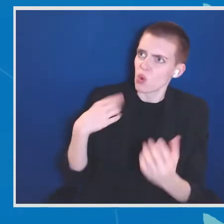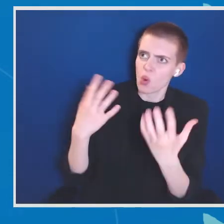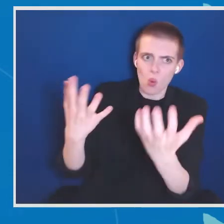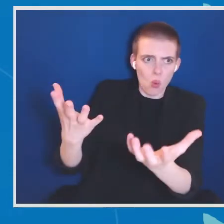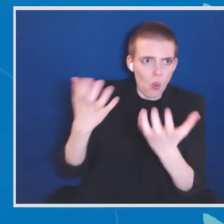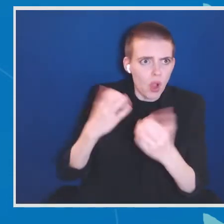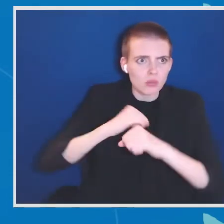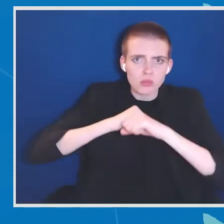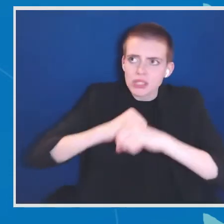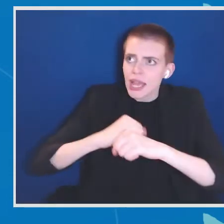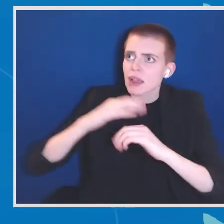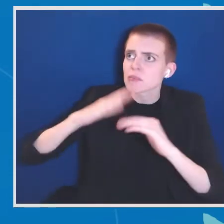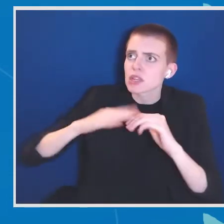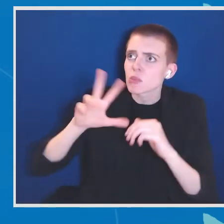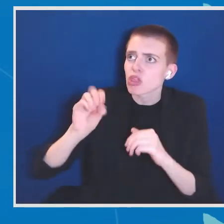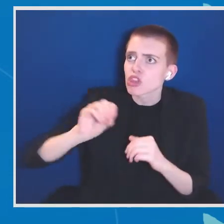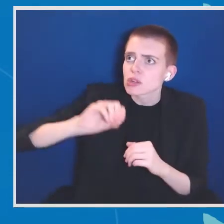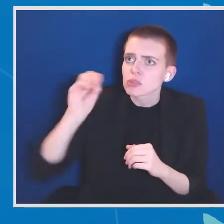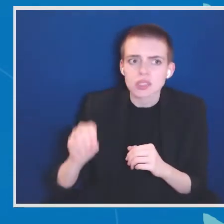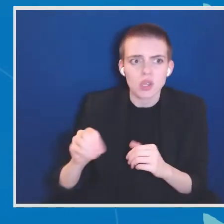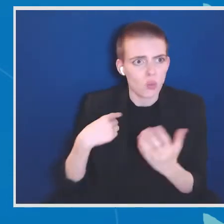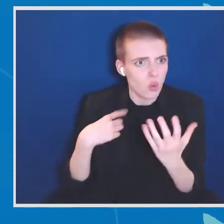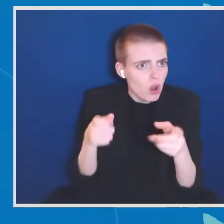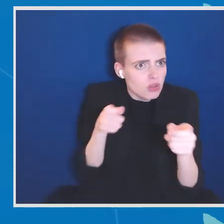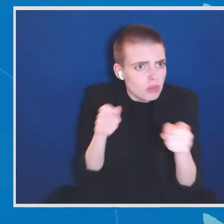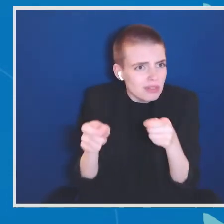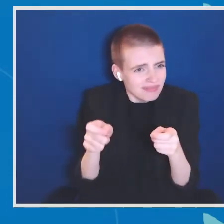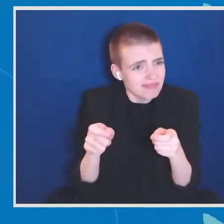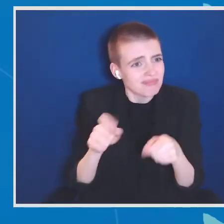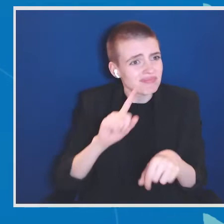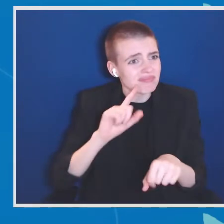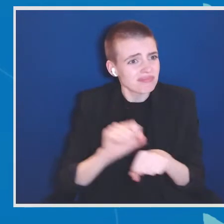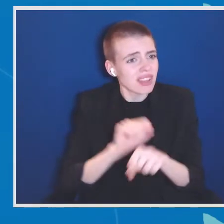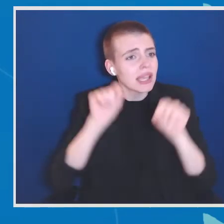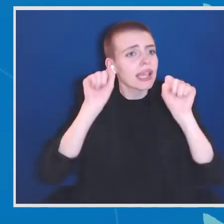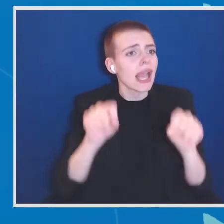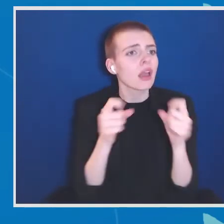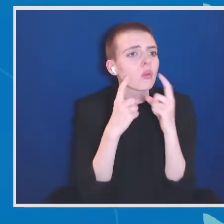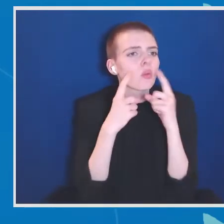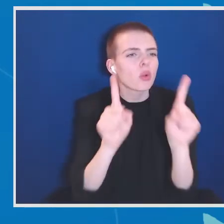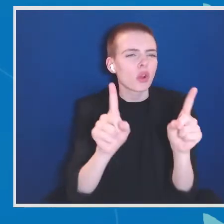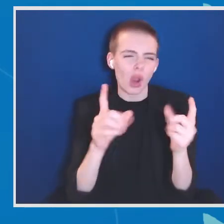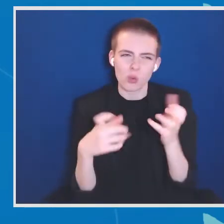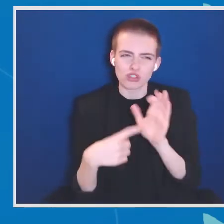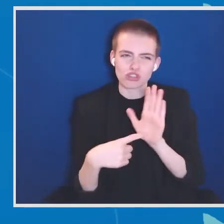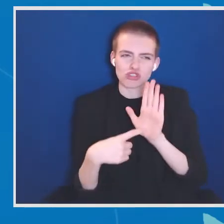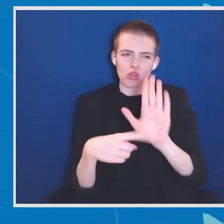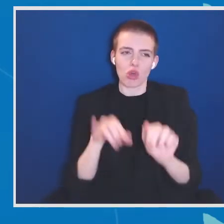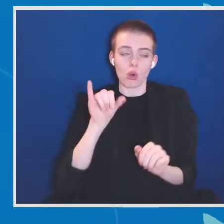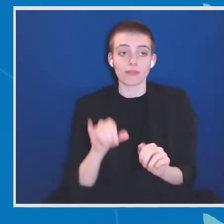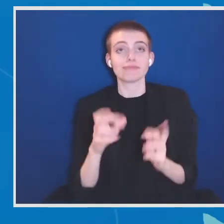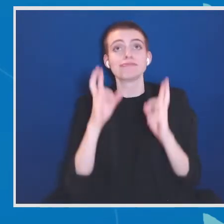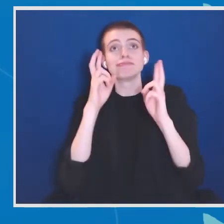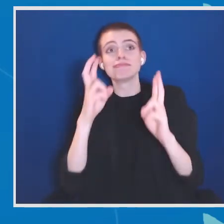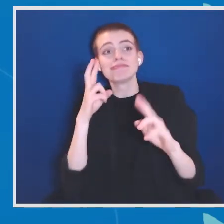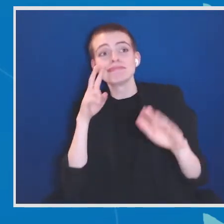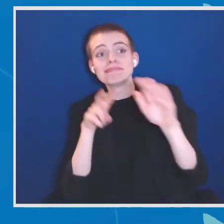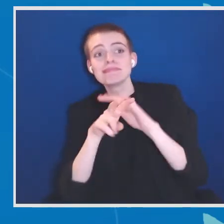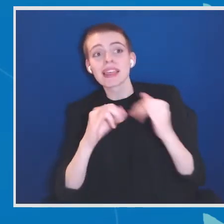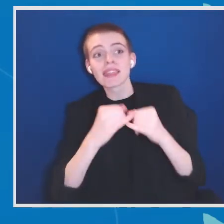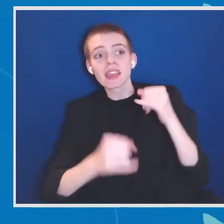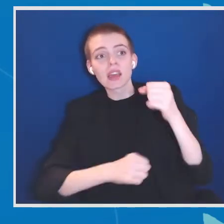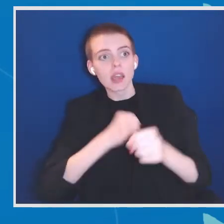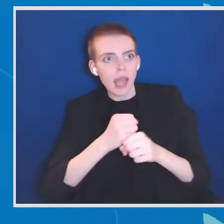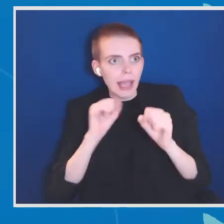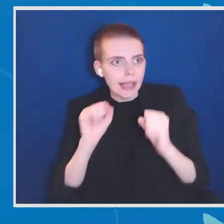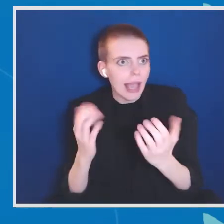30%. It can work. That's what we need to be able to demonstrate. And I hope that by the end of the year, we can get all the Pacific islands to